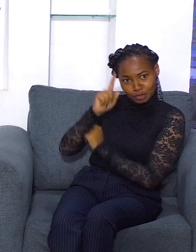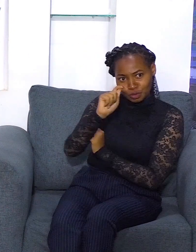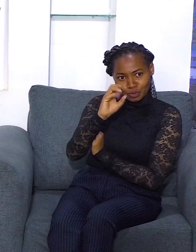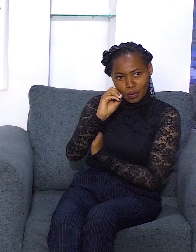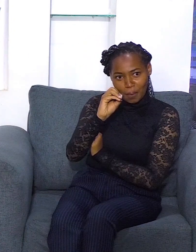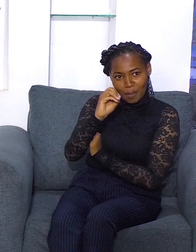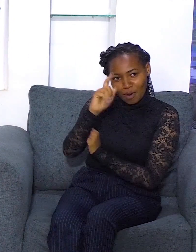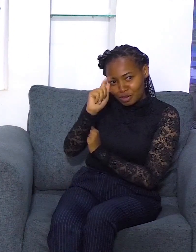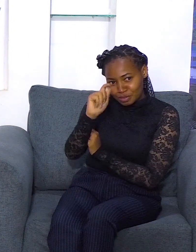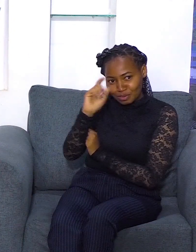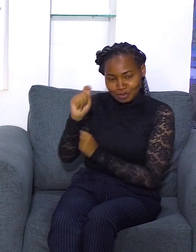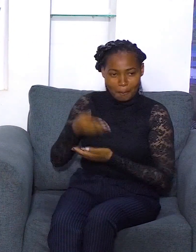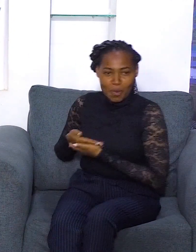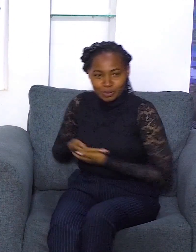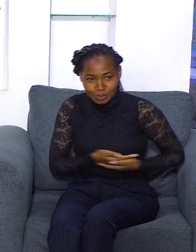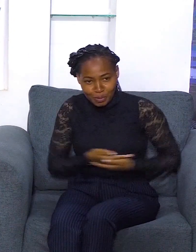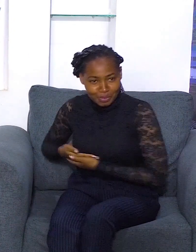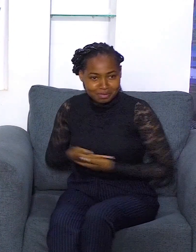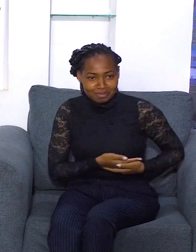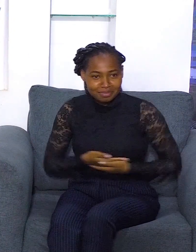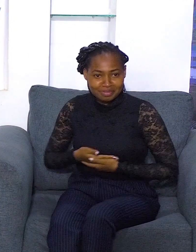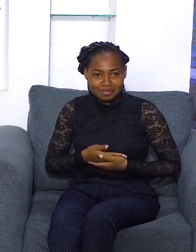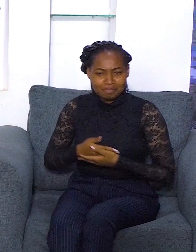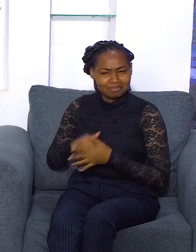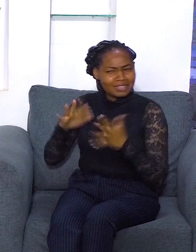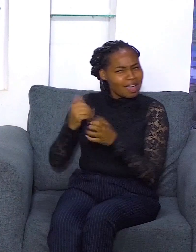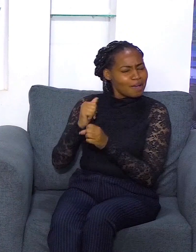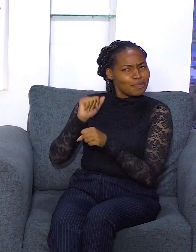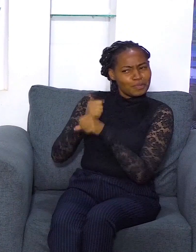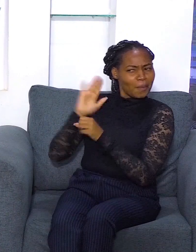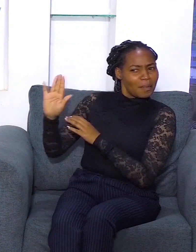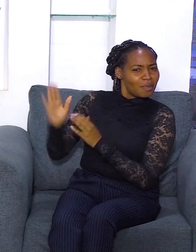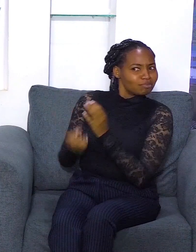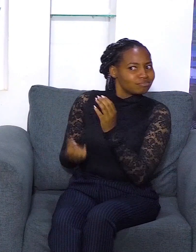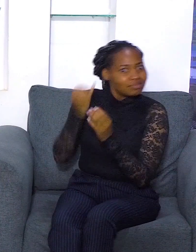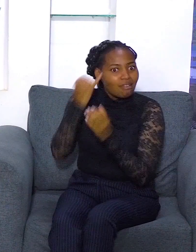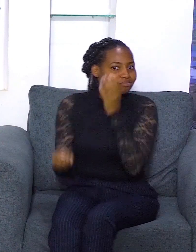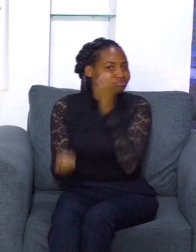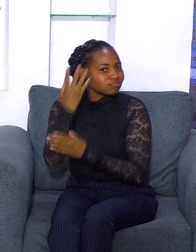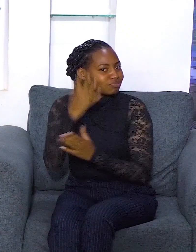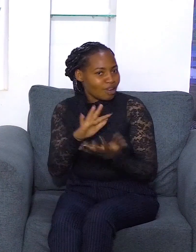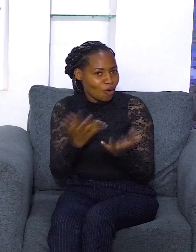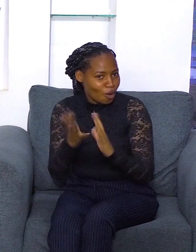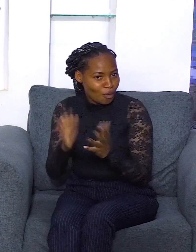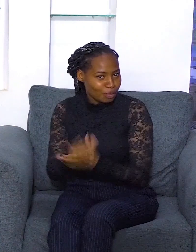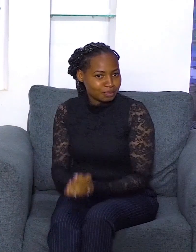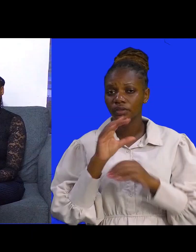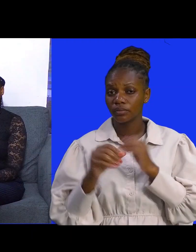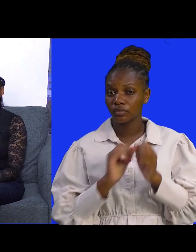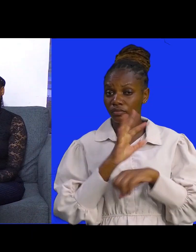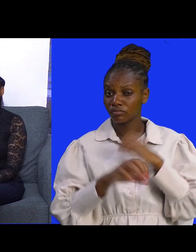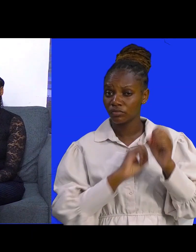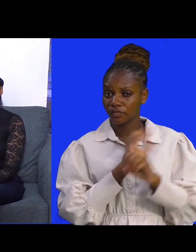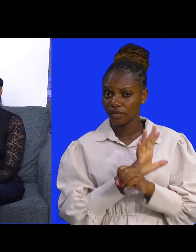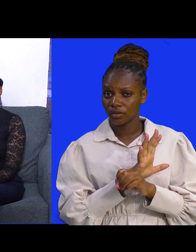Now, another question would be, when developing your skate and Nas Toto, how exactly did you come up with that idea?